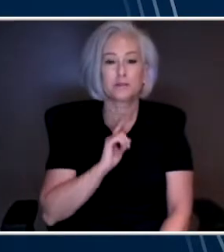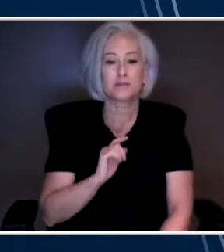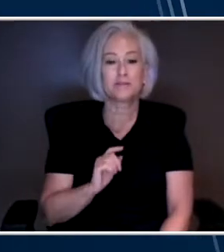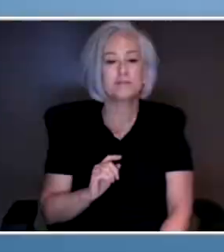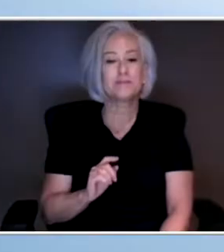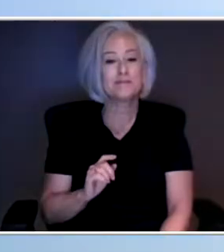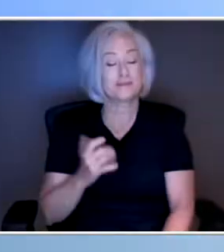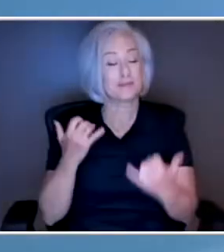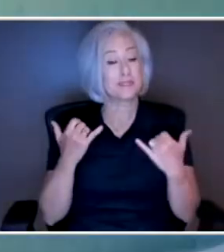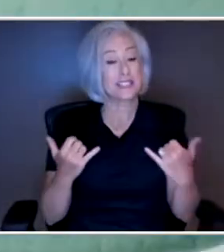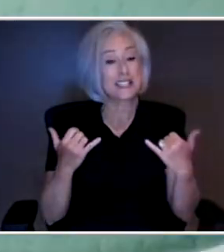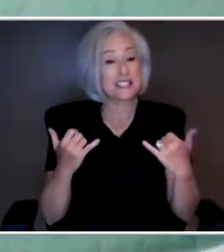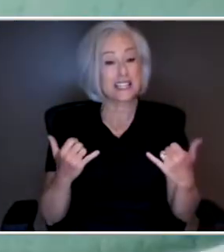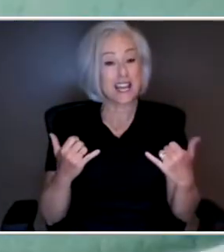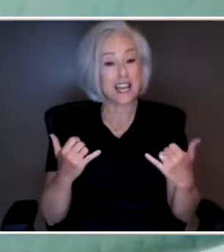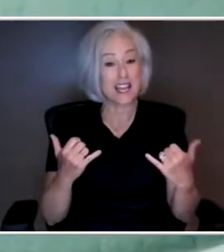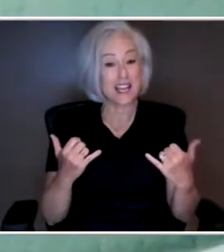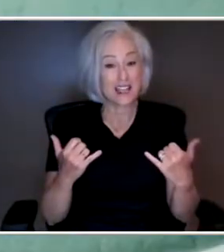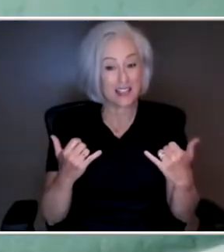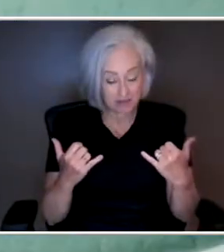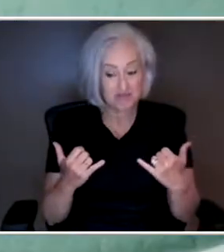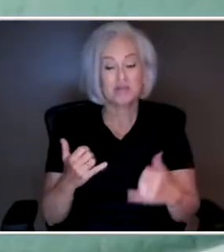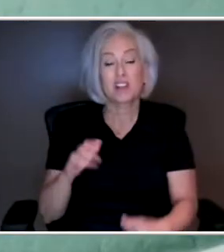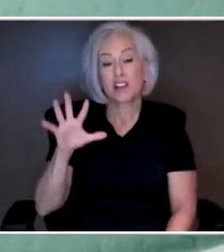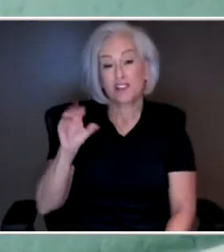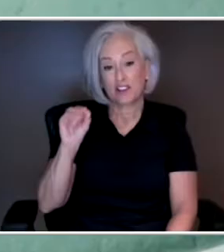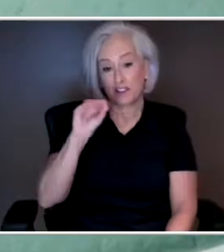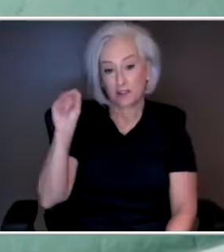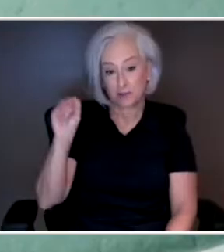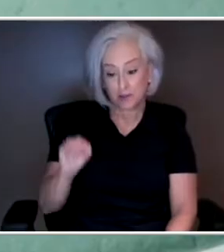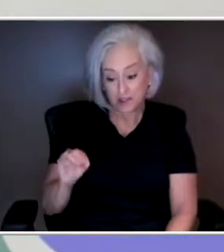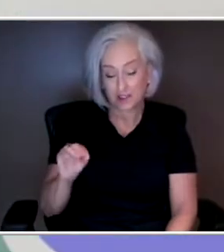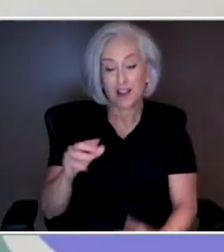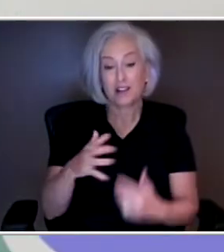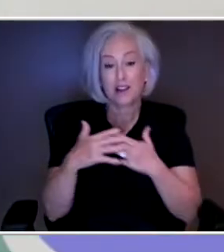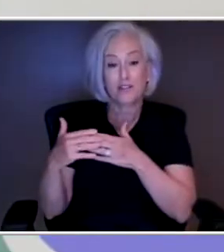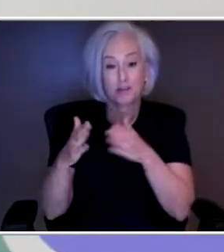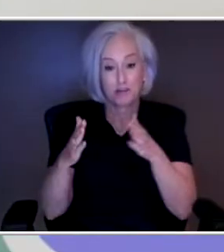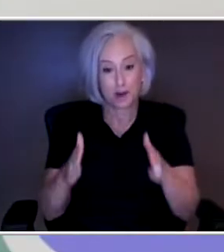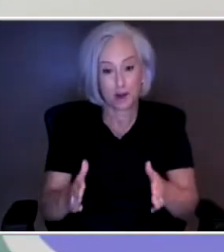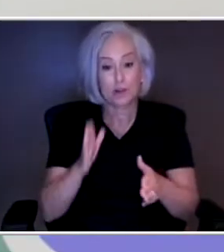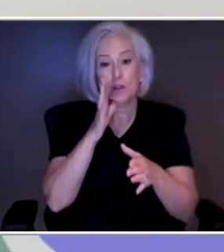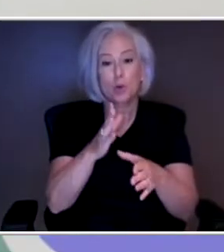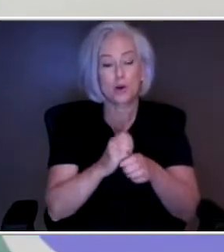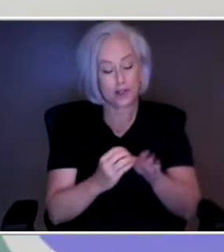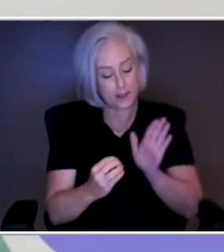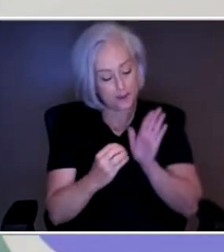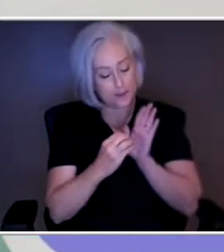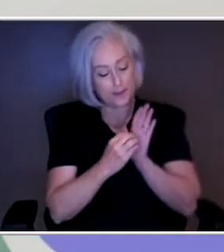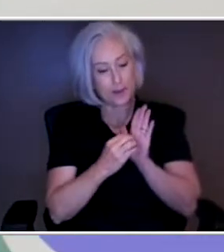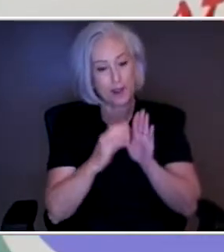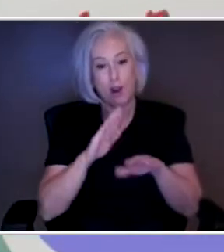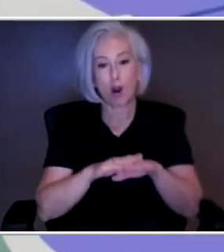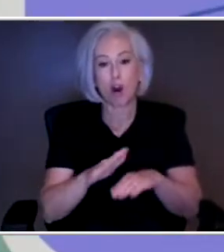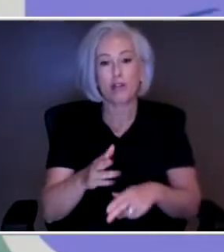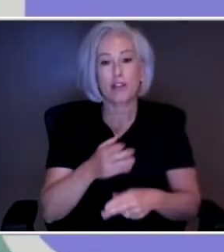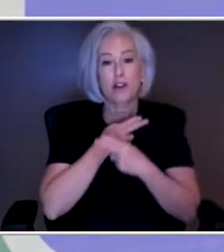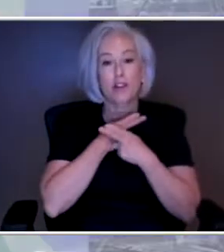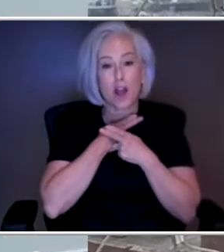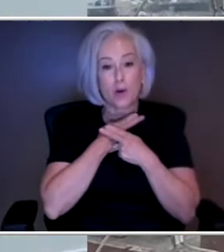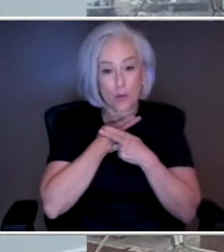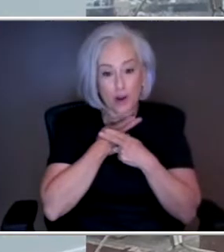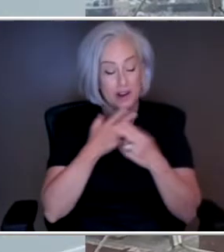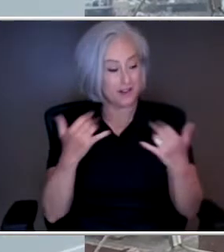Coming up today, half of all Americans will develop nodules on their thyroid. Now there's a way to treat the nodules without an